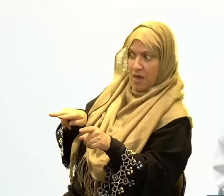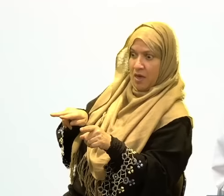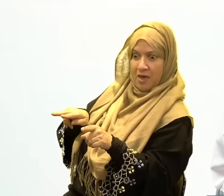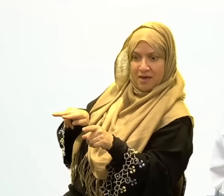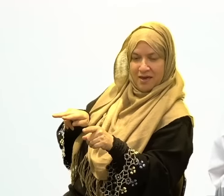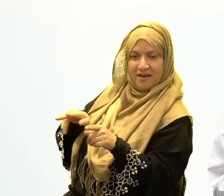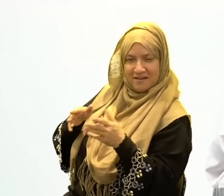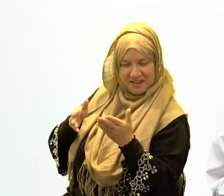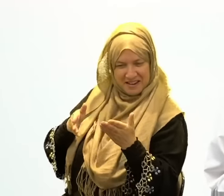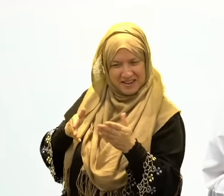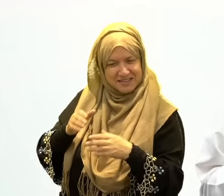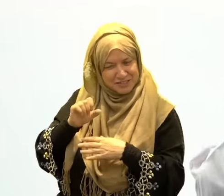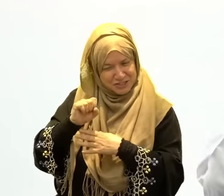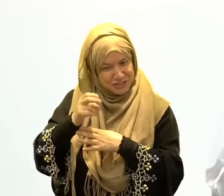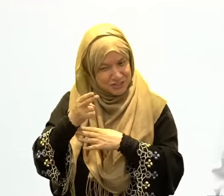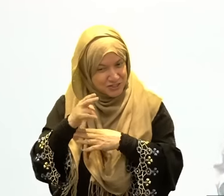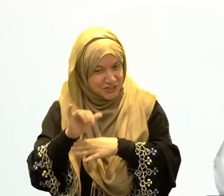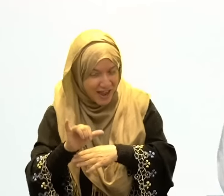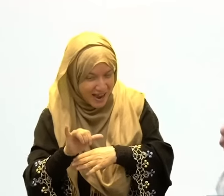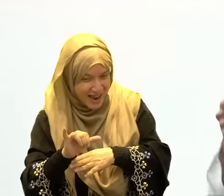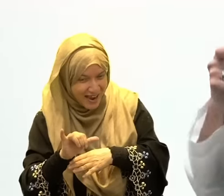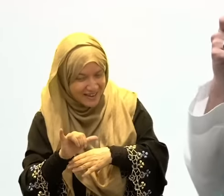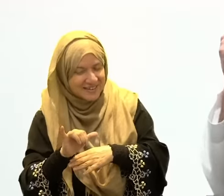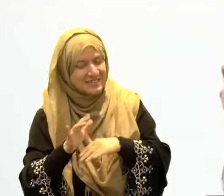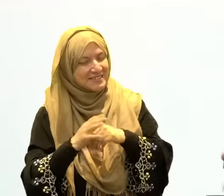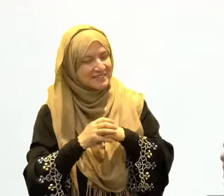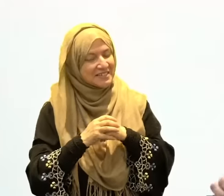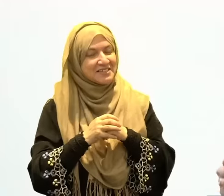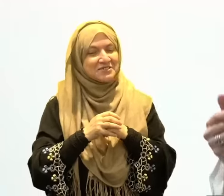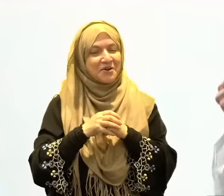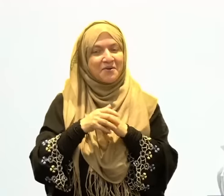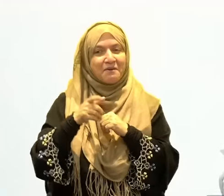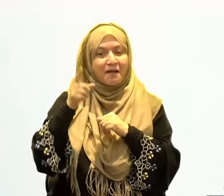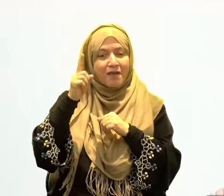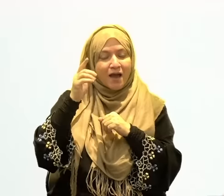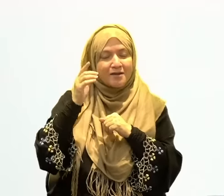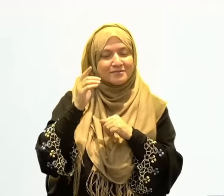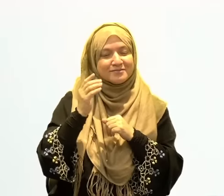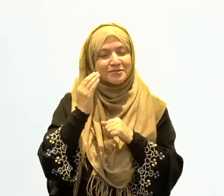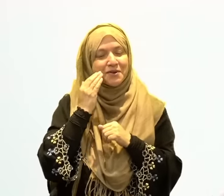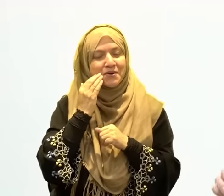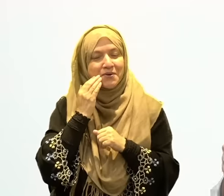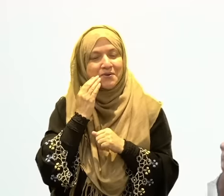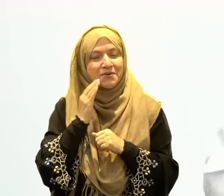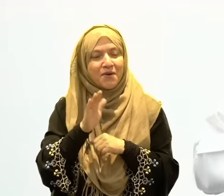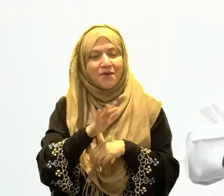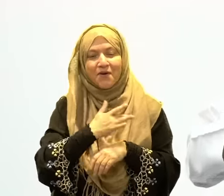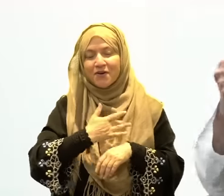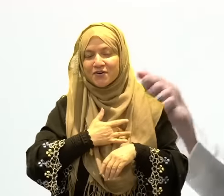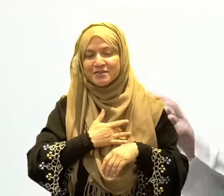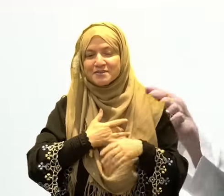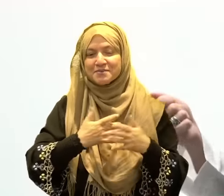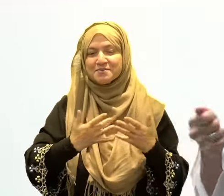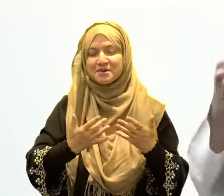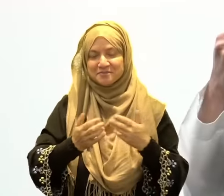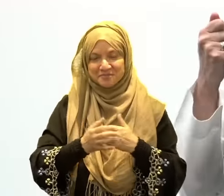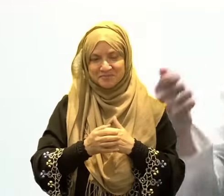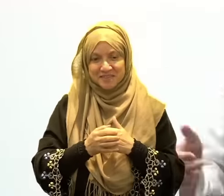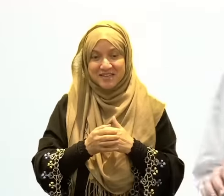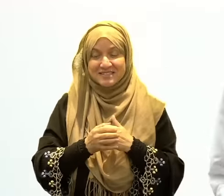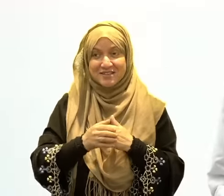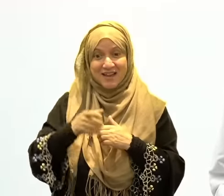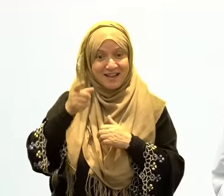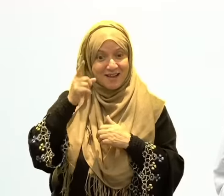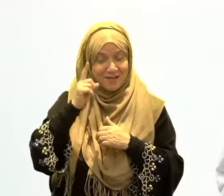consequential sense to them. And yes, the Sahaba were motivated by the fear of hellfire. And they were motivated by